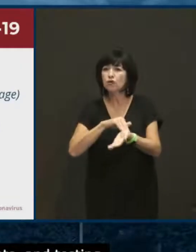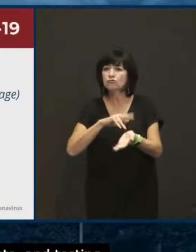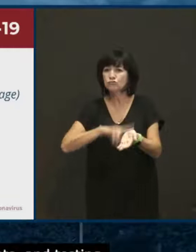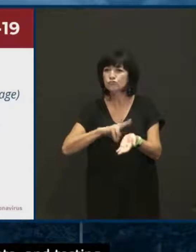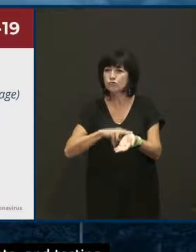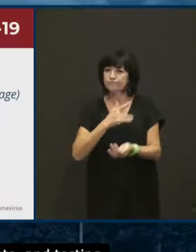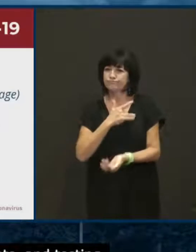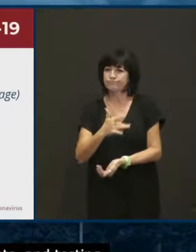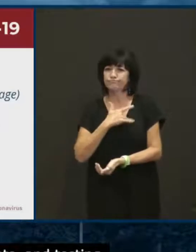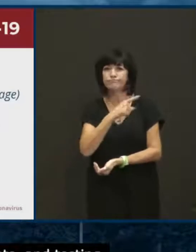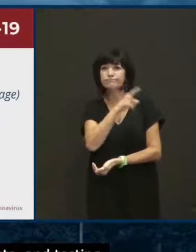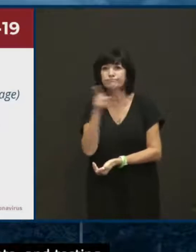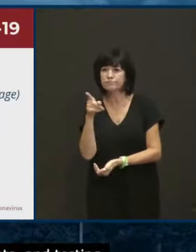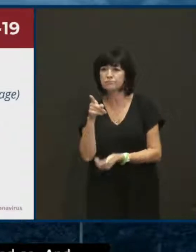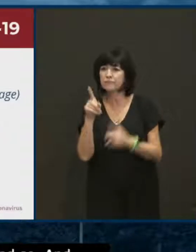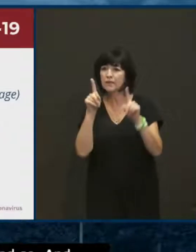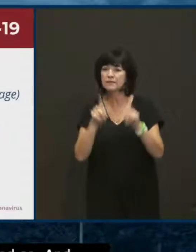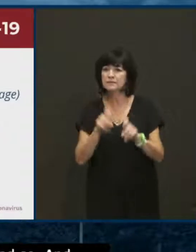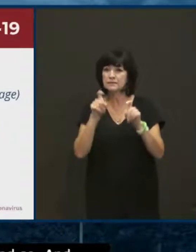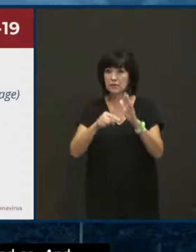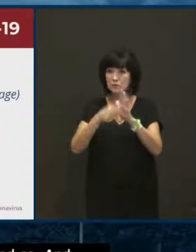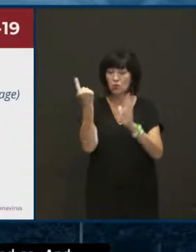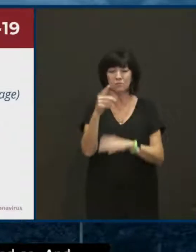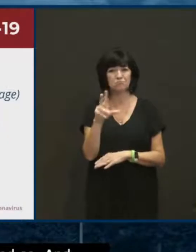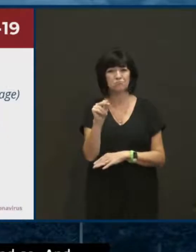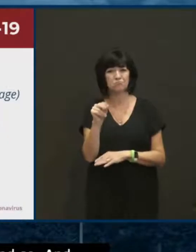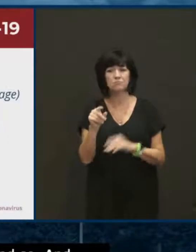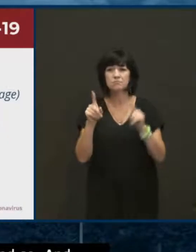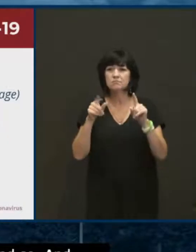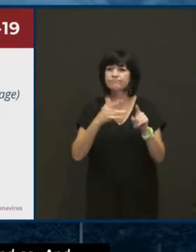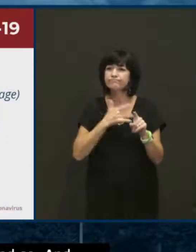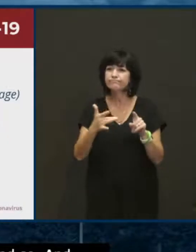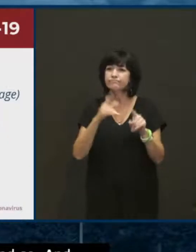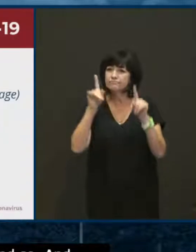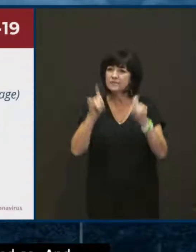this in a minute, that number of